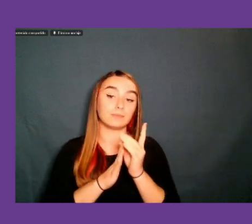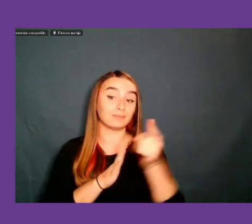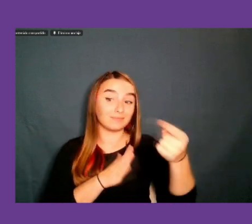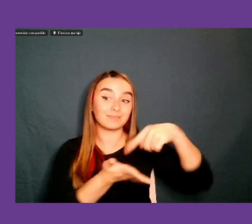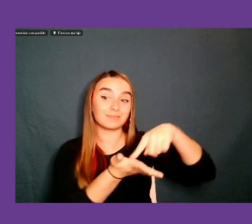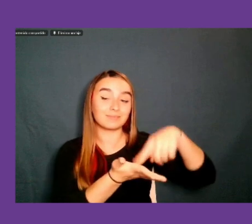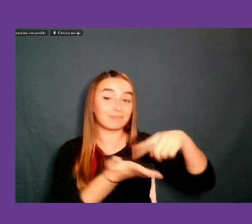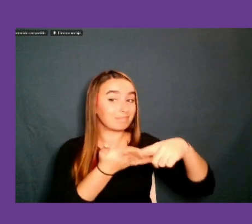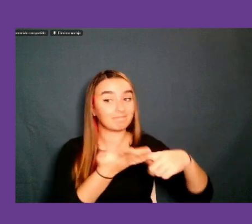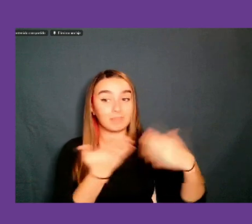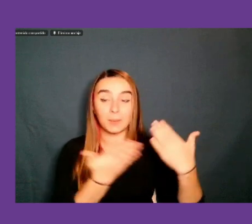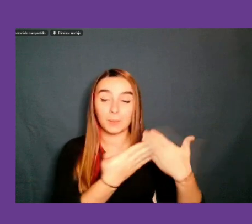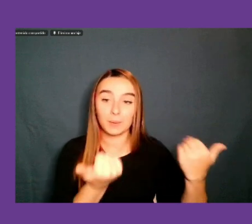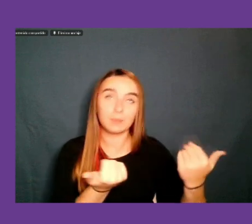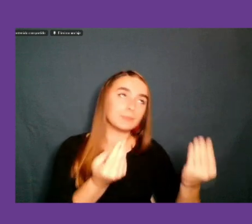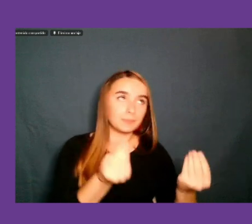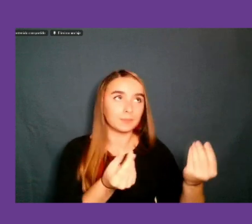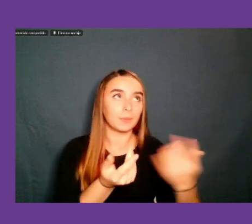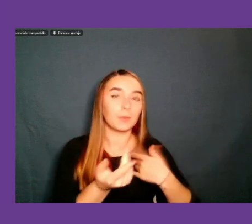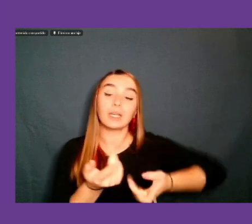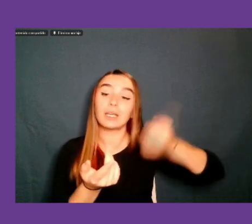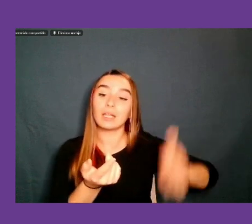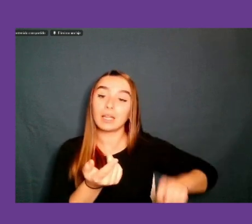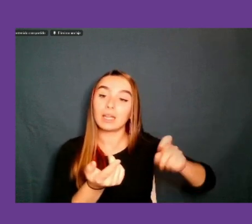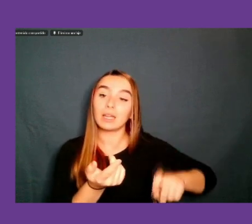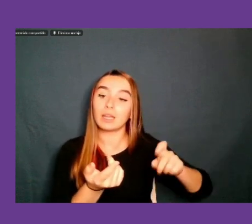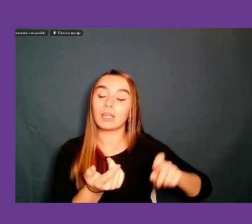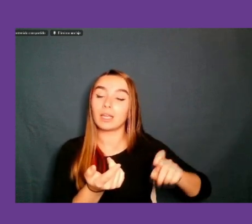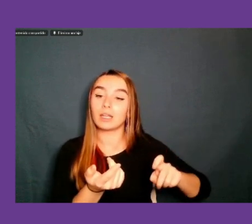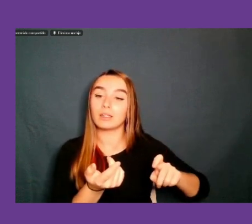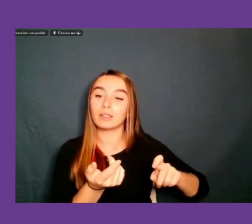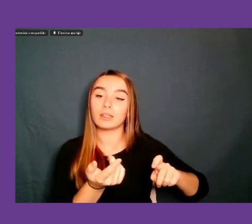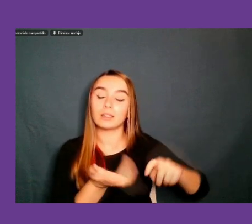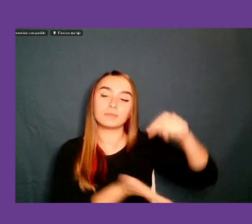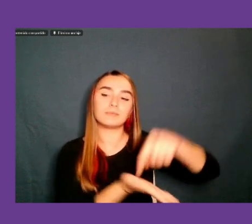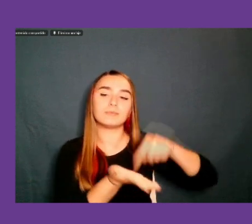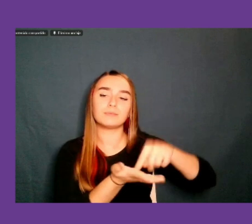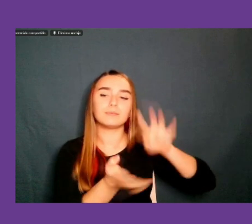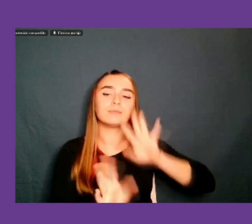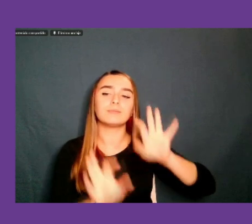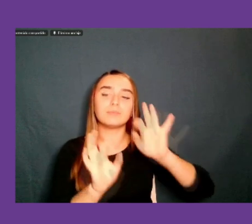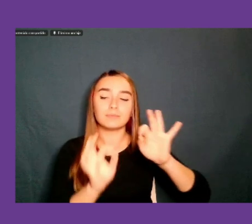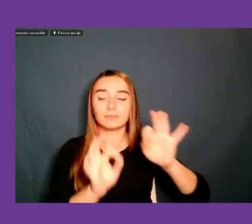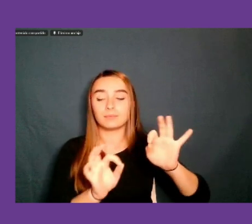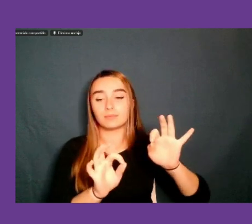the end result. On the other hand, to have only requirements without, especially in case of services,